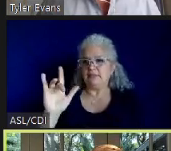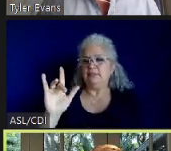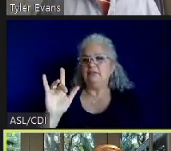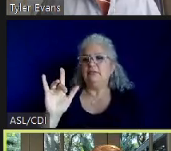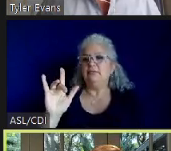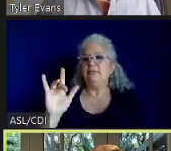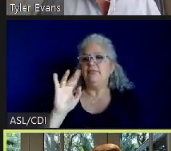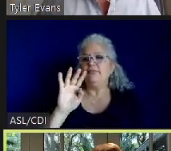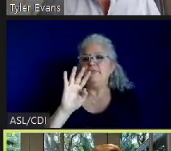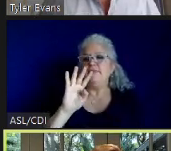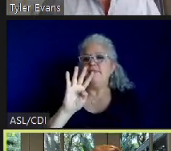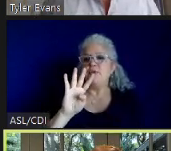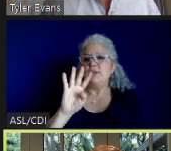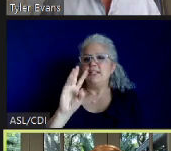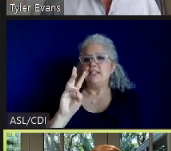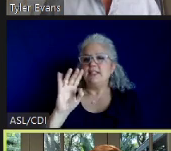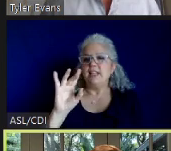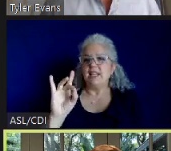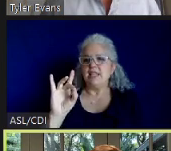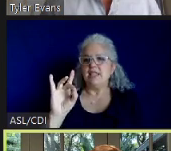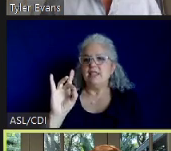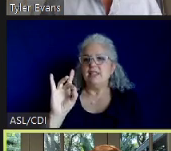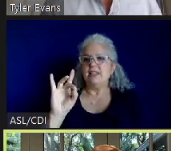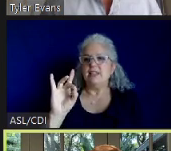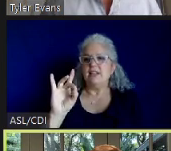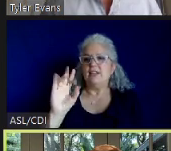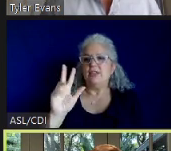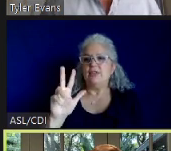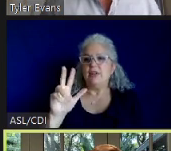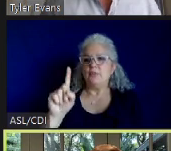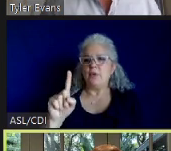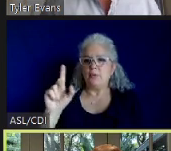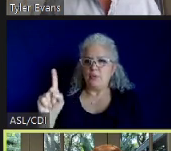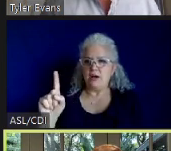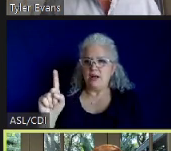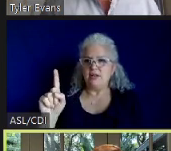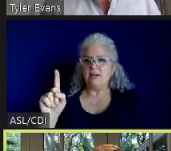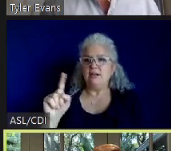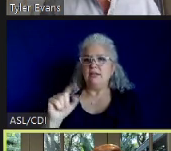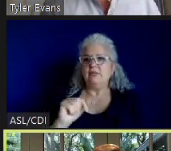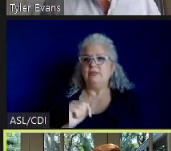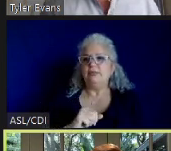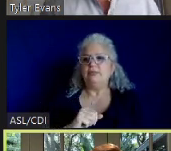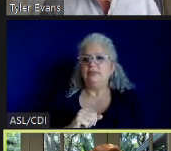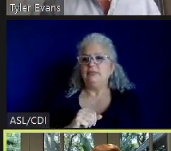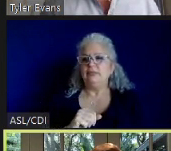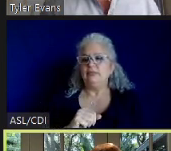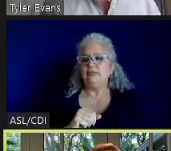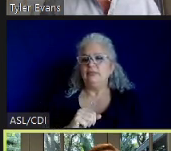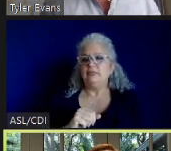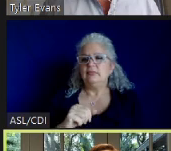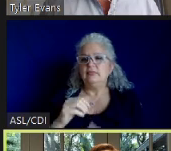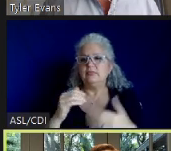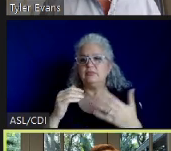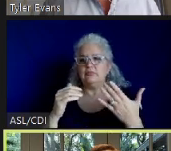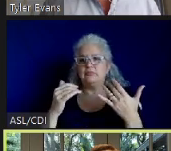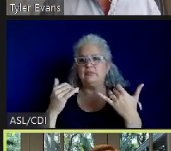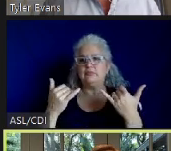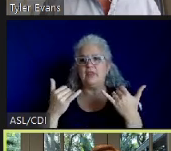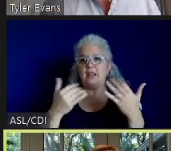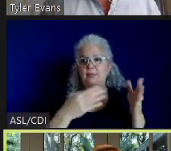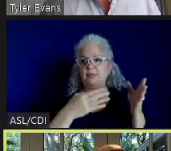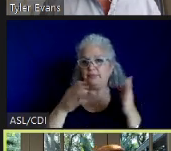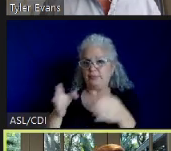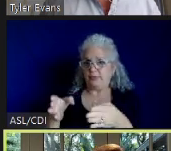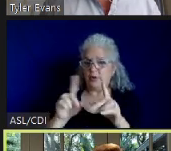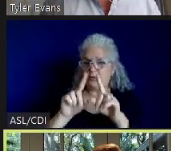468-311. Okay, with that, we're going to go ahead and dive into our Q&A. And, Dr.